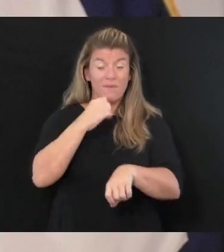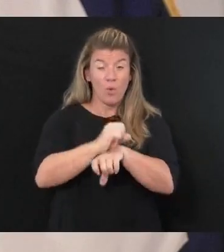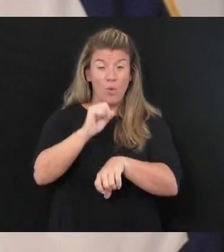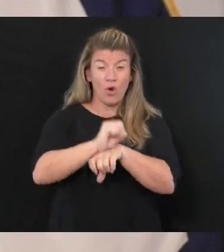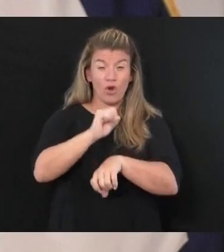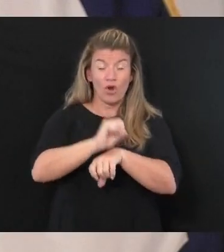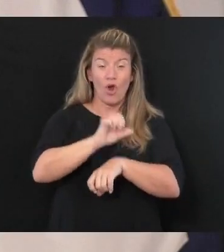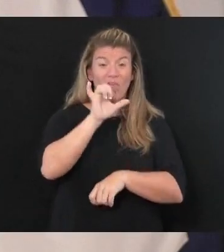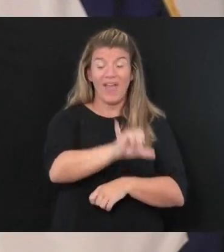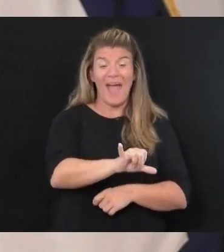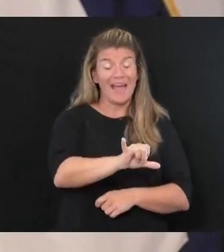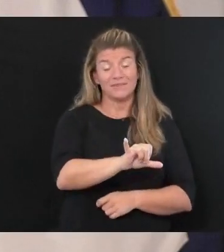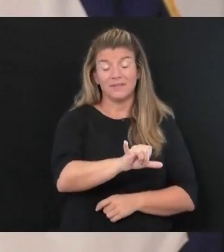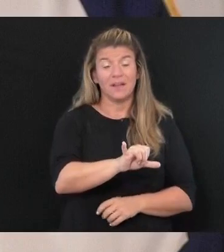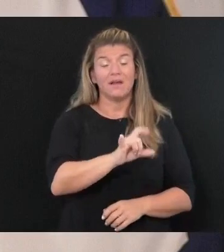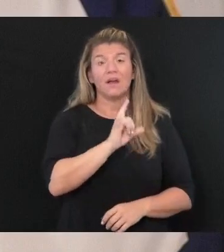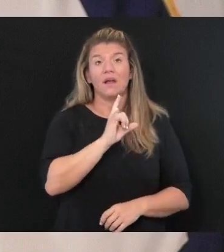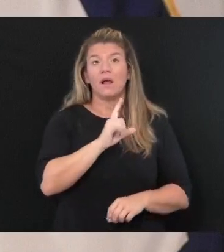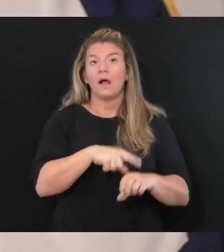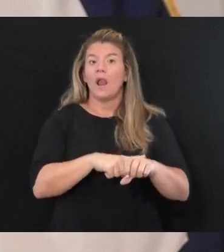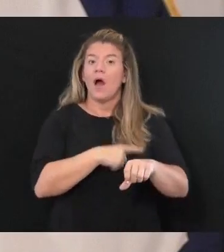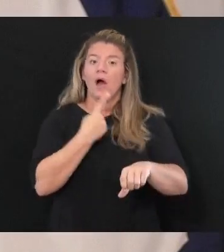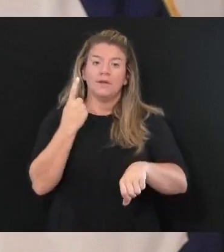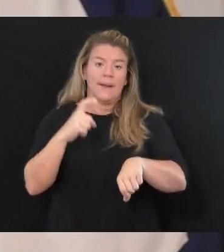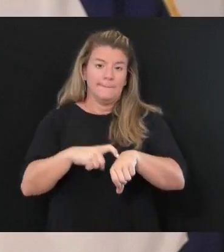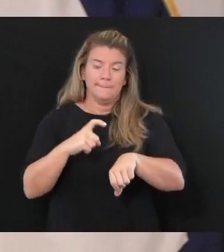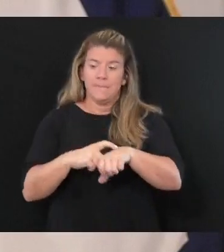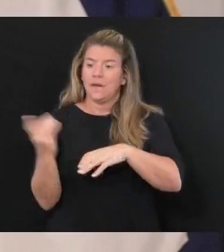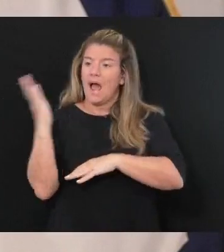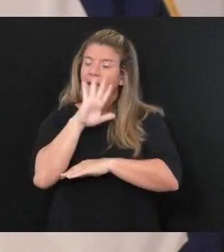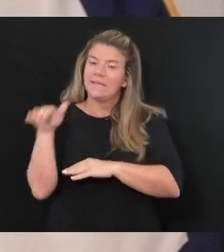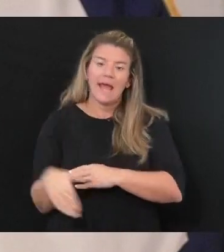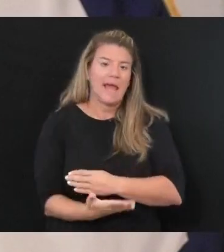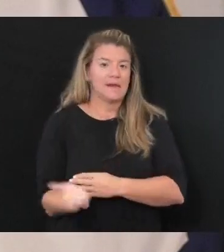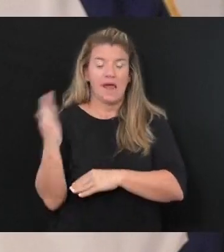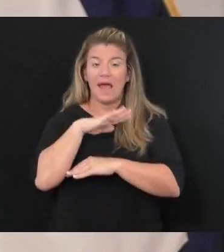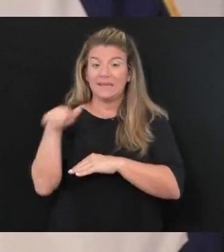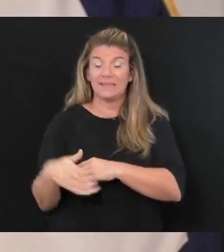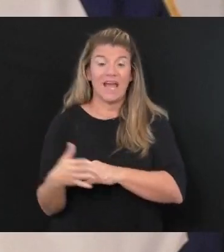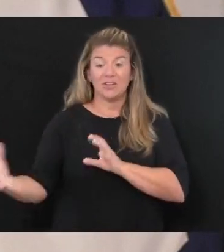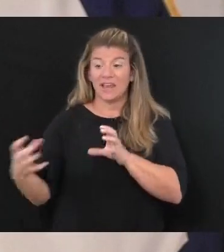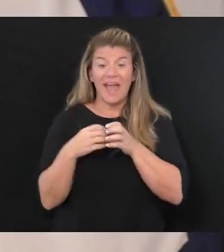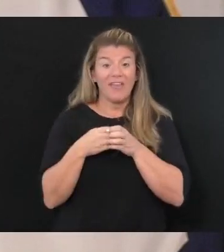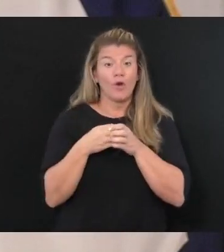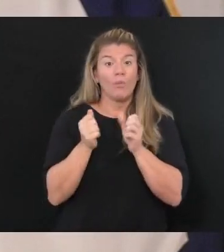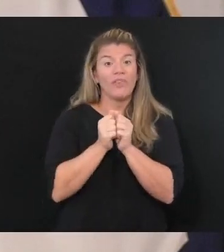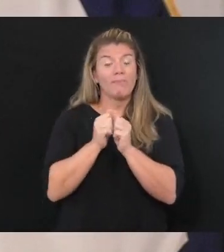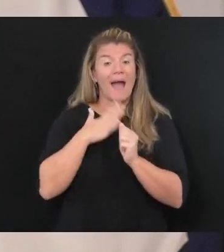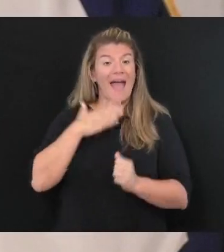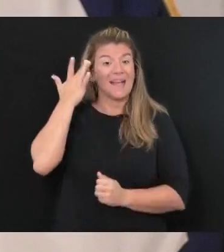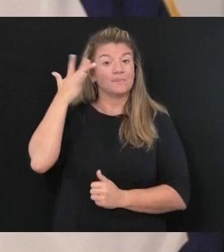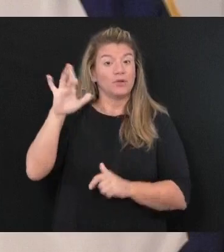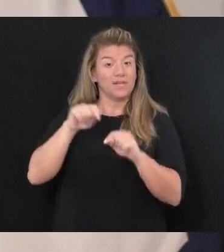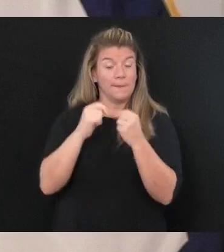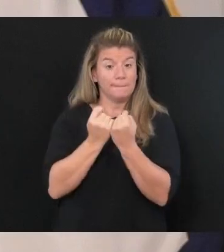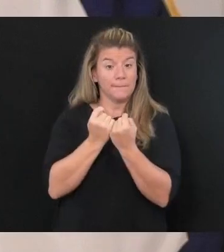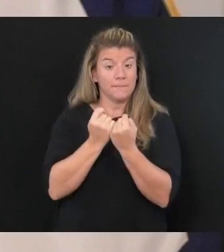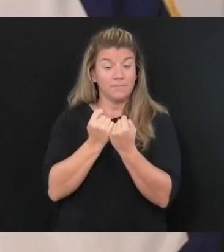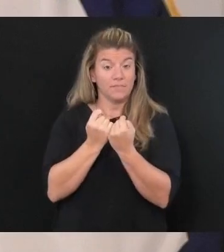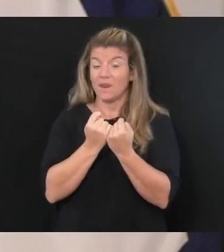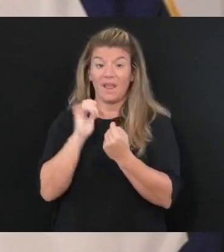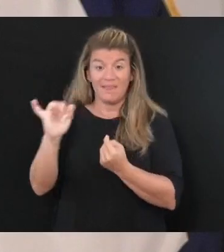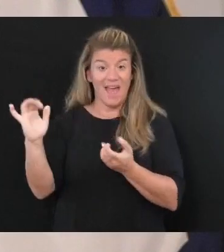and day for a long time, with all the experts that I know how to gather together, you know, whether they